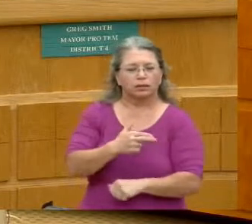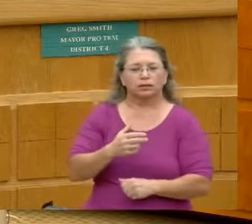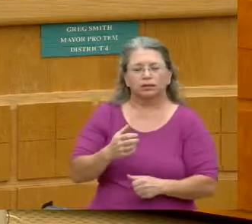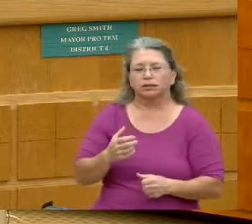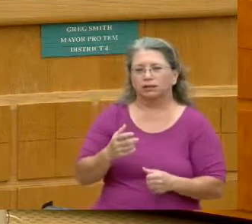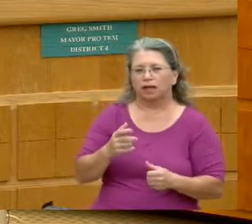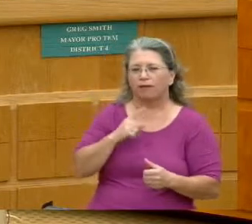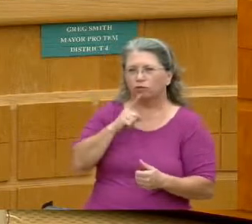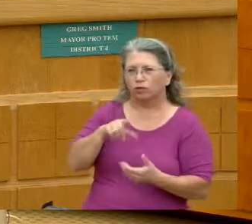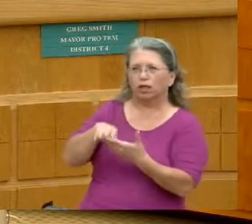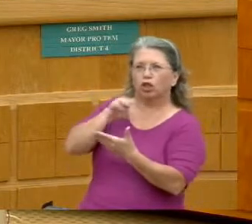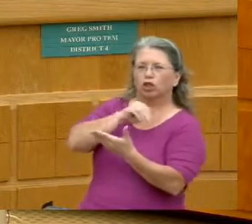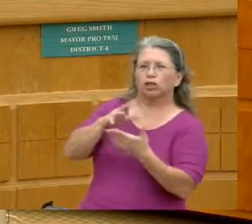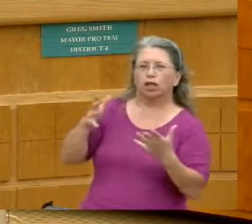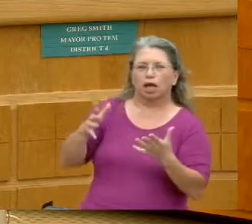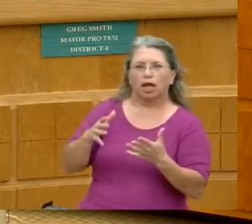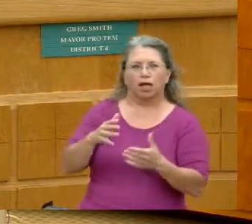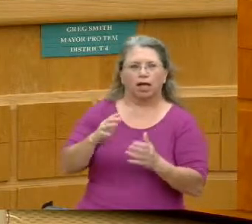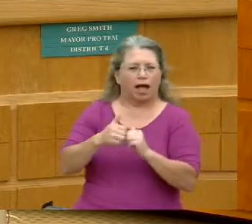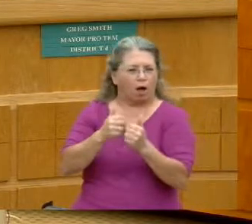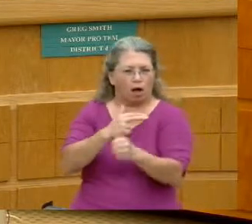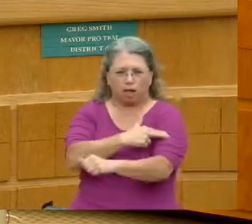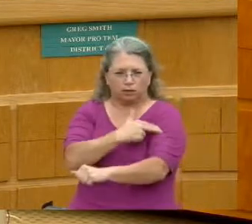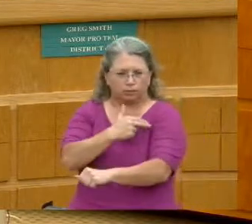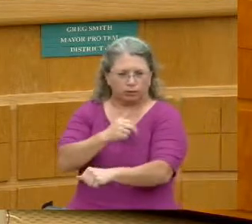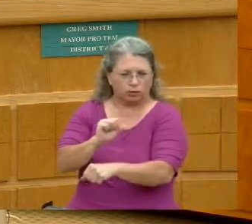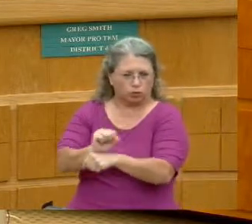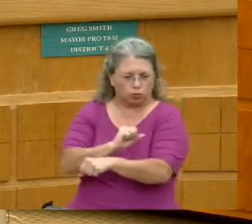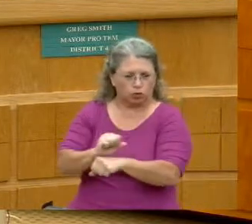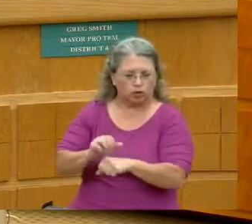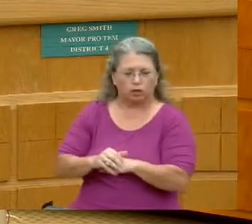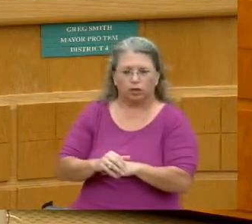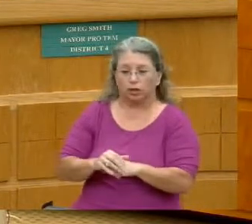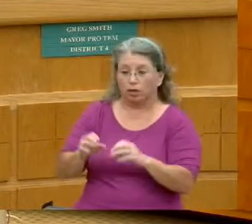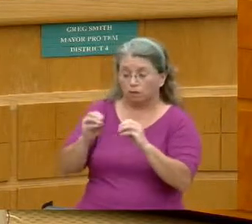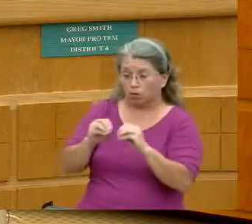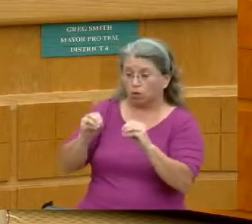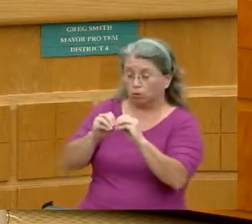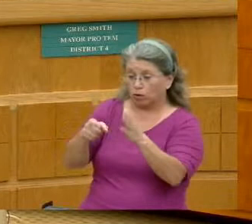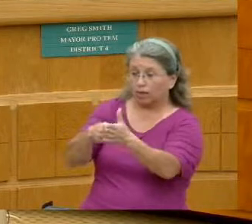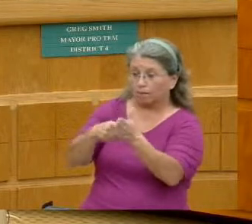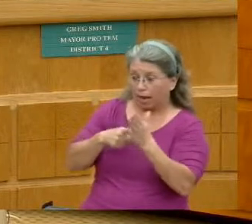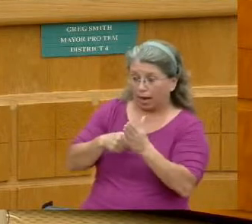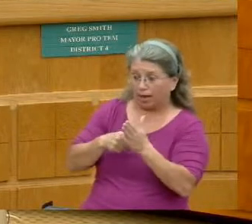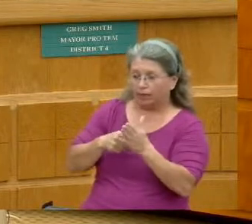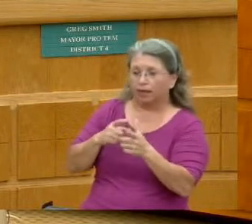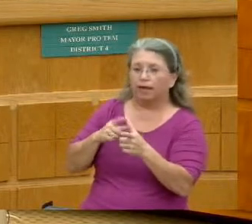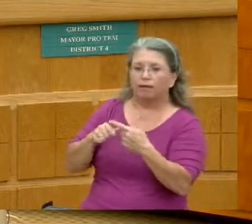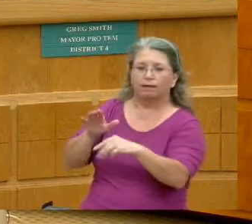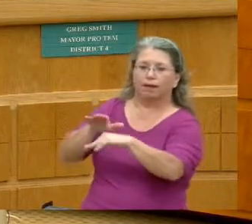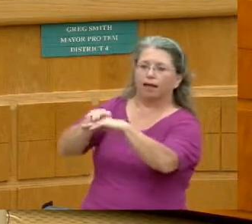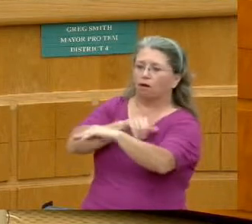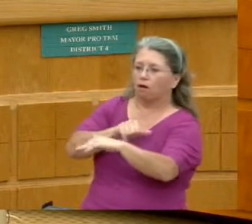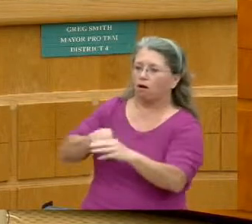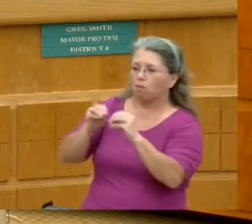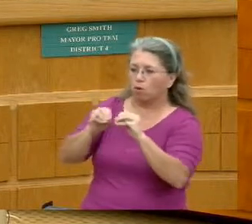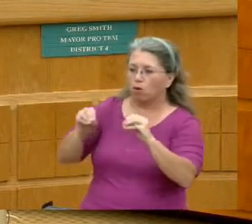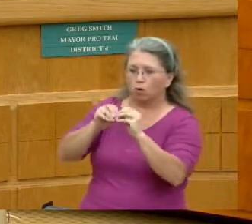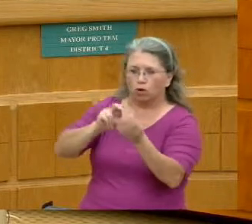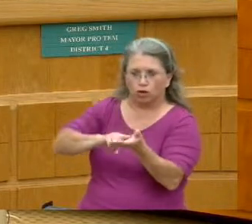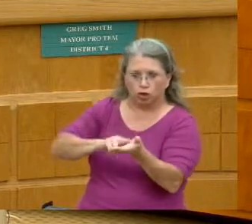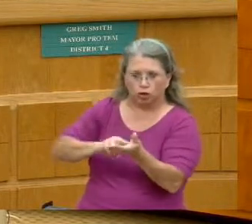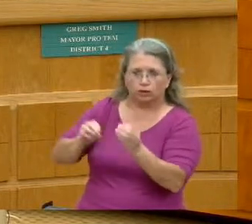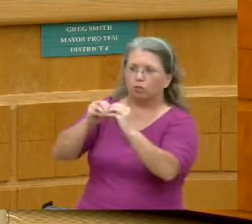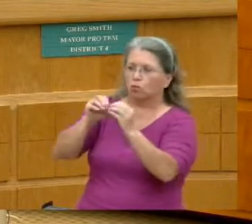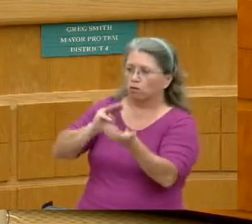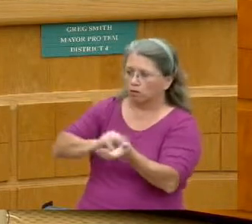hospitals work is they flex. And as there's more and more demand, more and more doctors and nurses get called in. And as there's less demand,